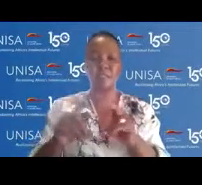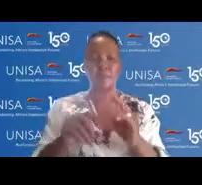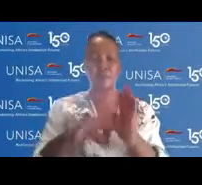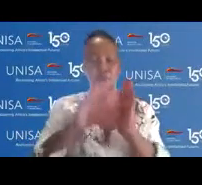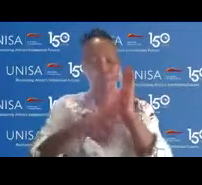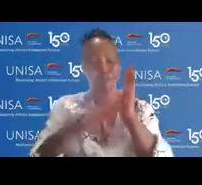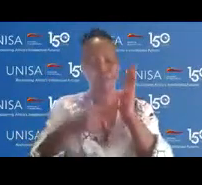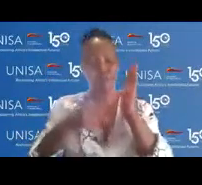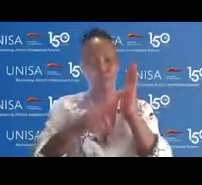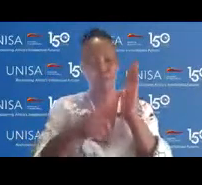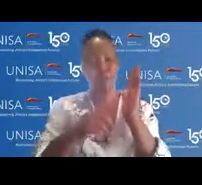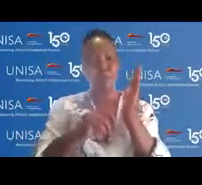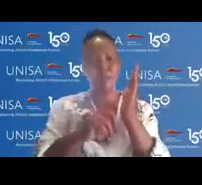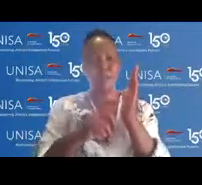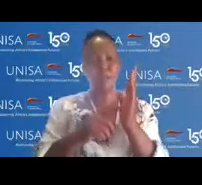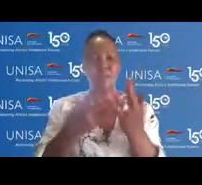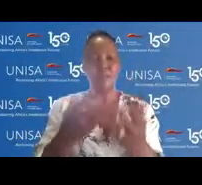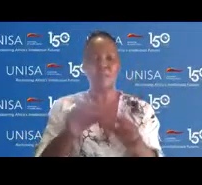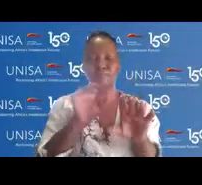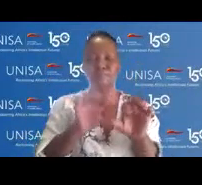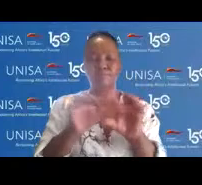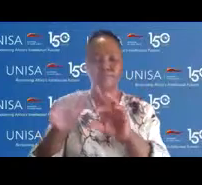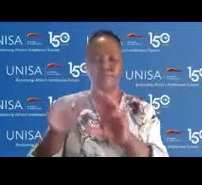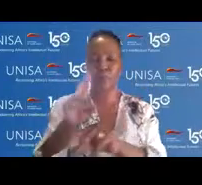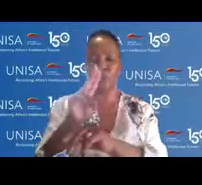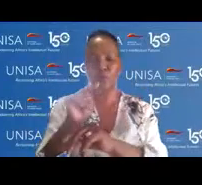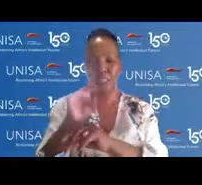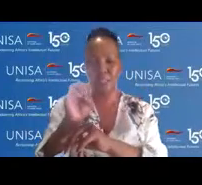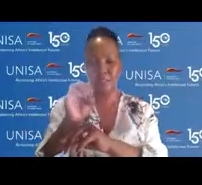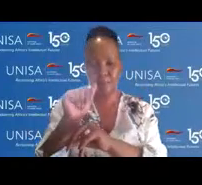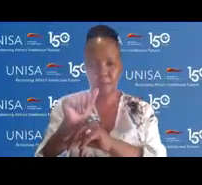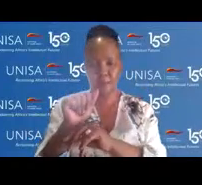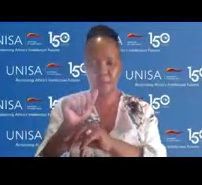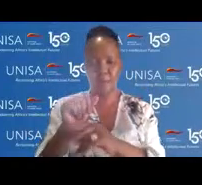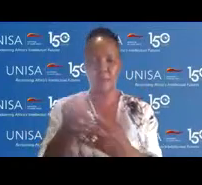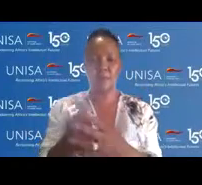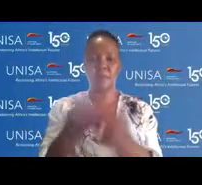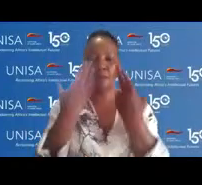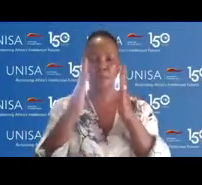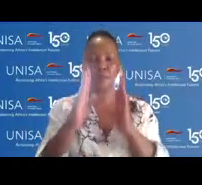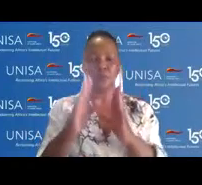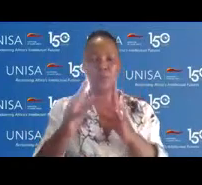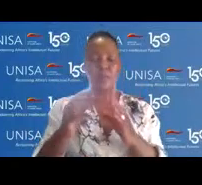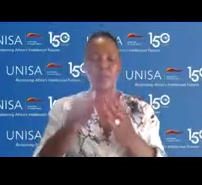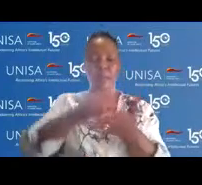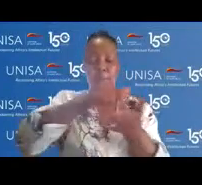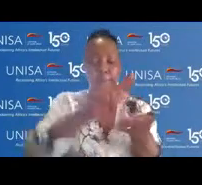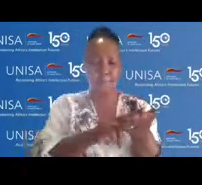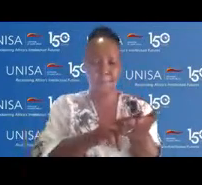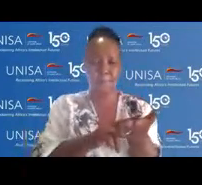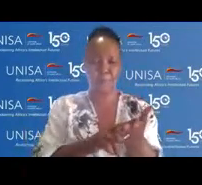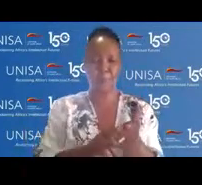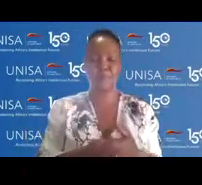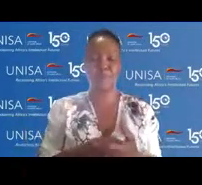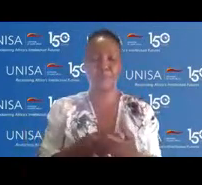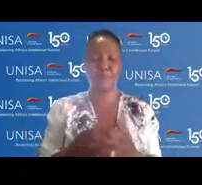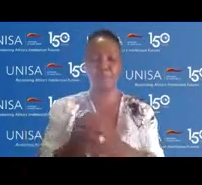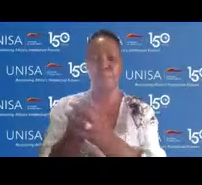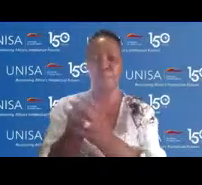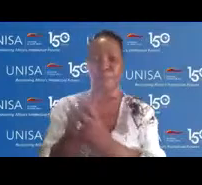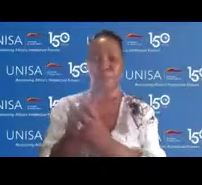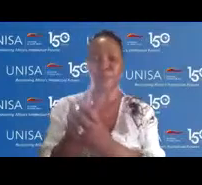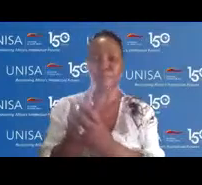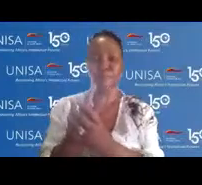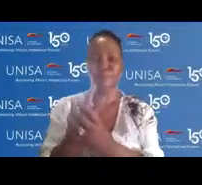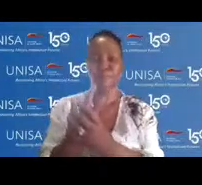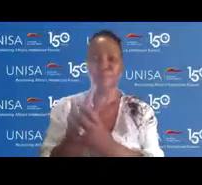just type in UNISA student app. And it pops up. Now you must be very careful, guys.